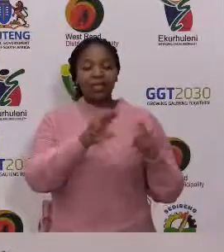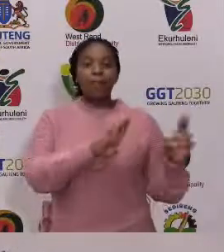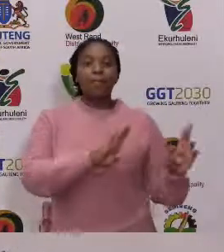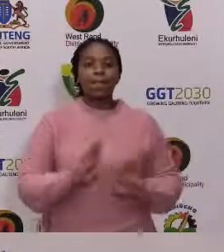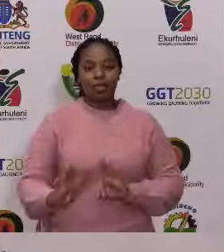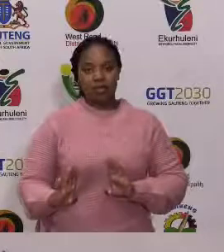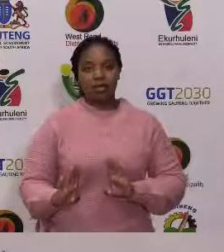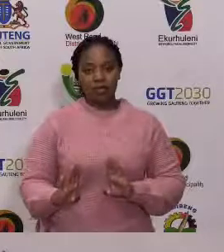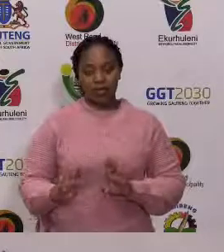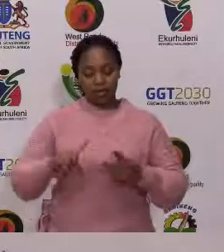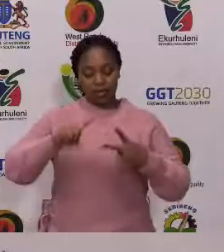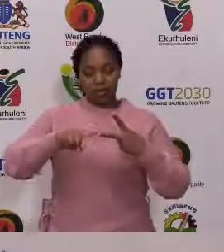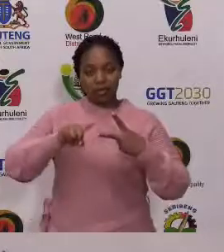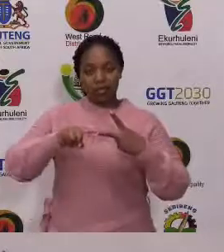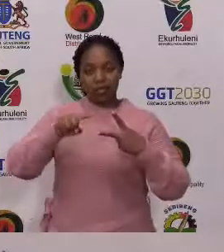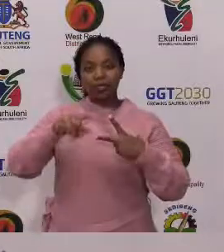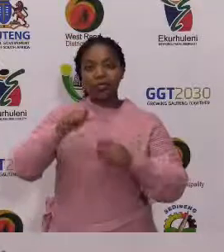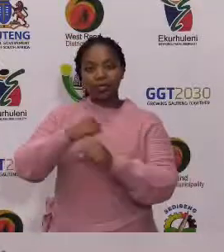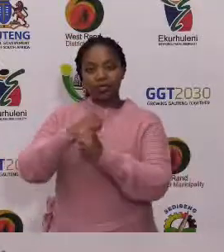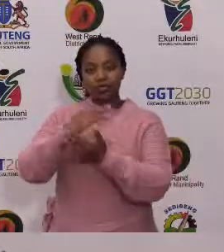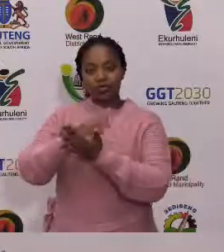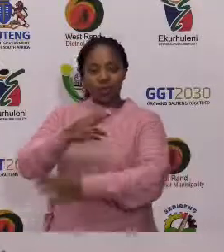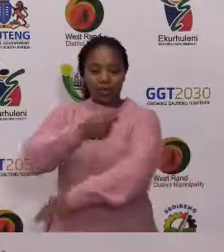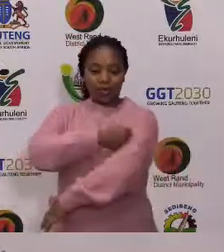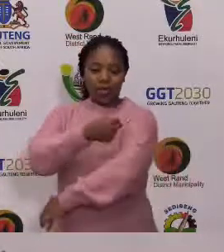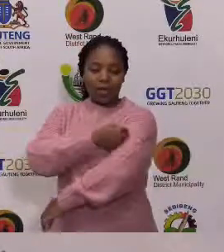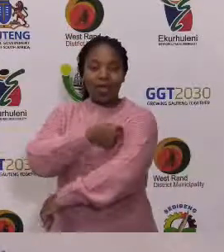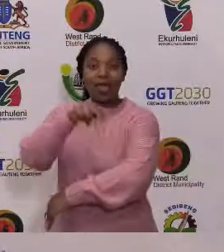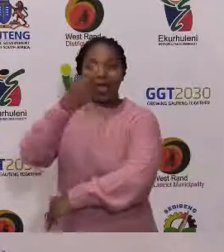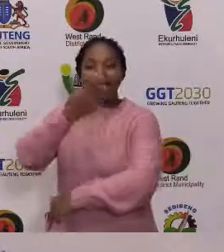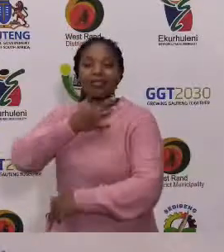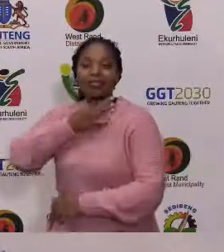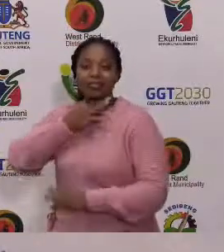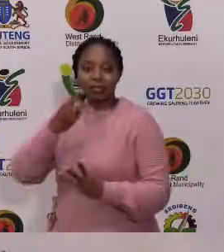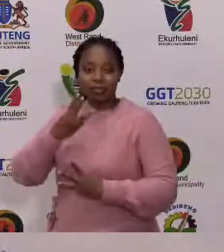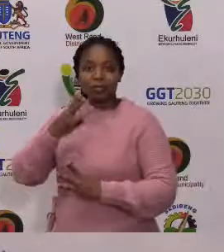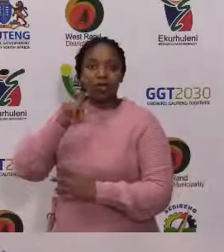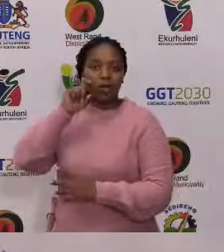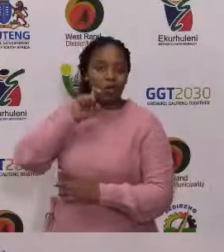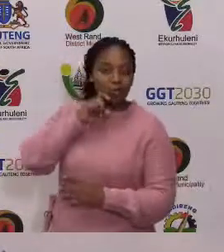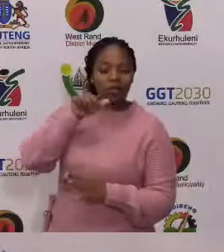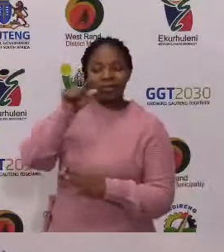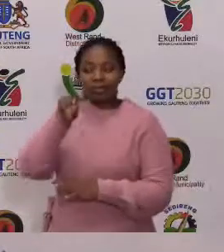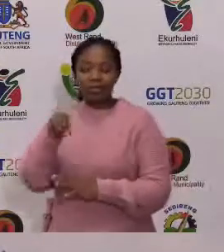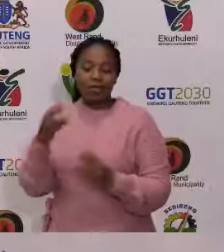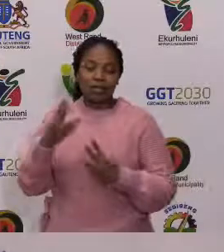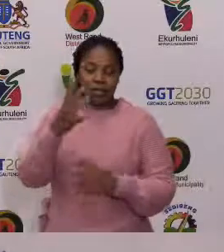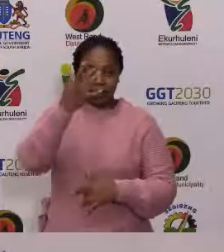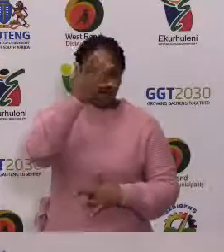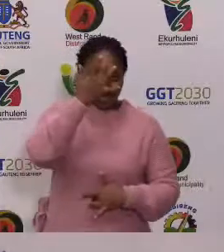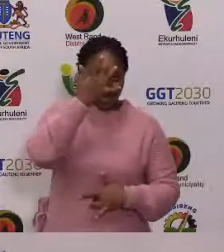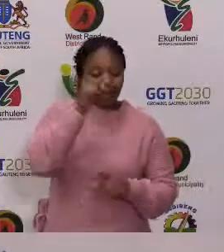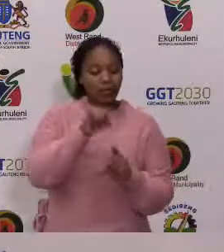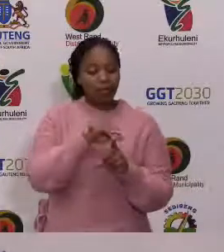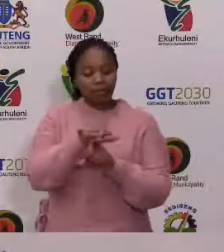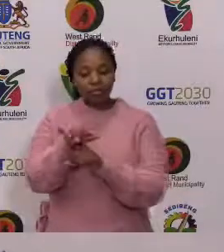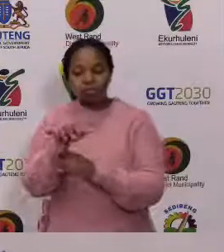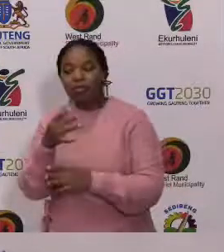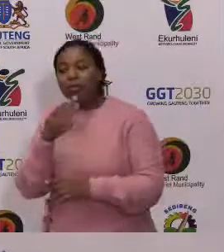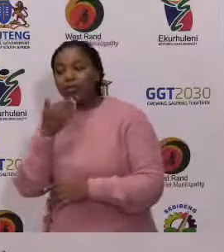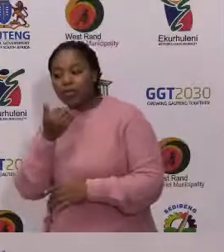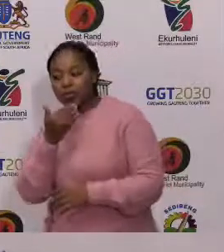is about expediting vaccination of high-risk people. And these are the elderly and people with comorbidities. And our behaviors